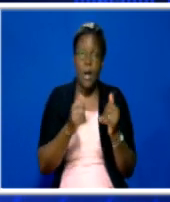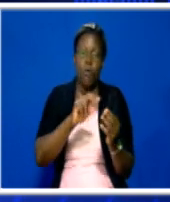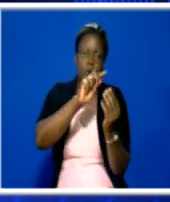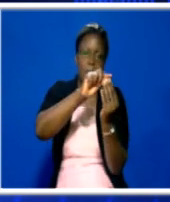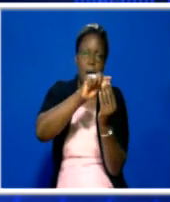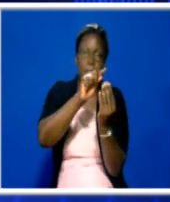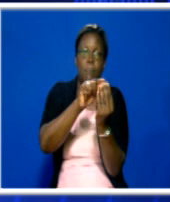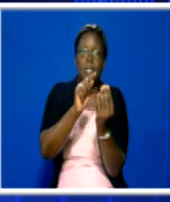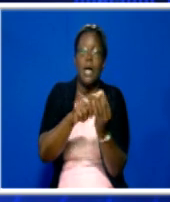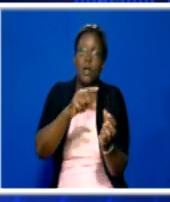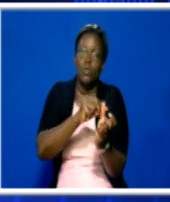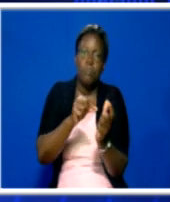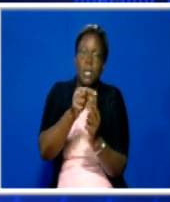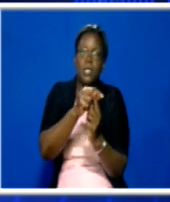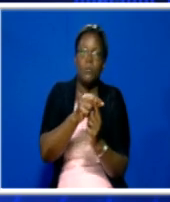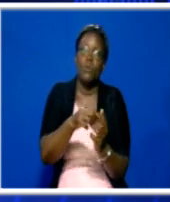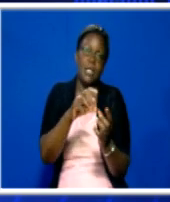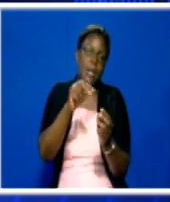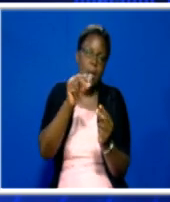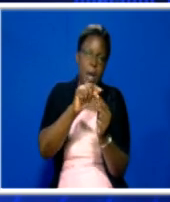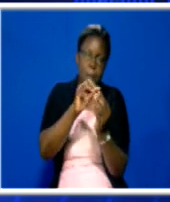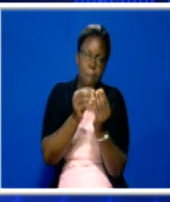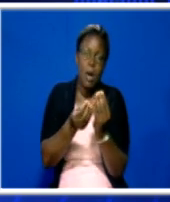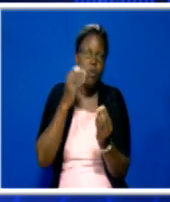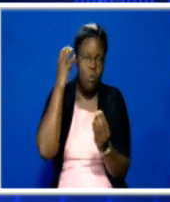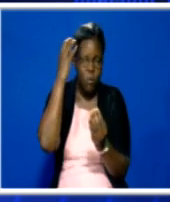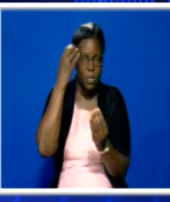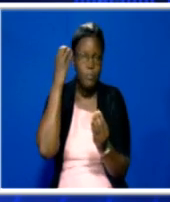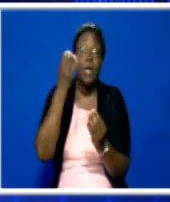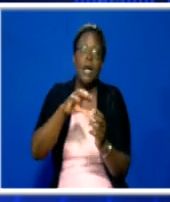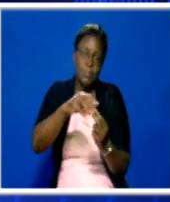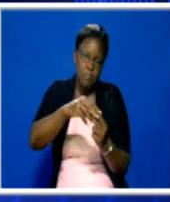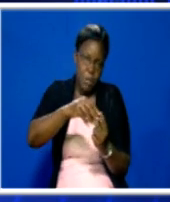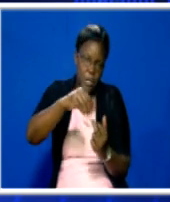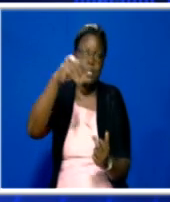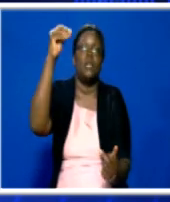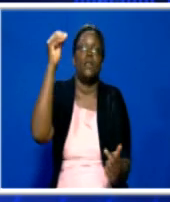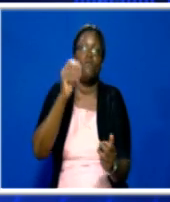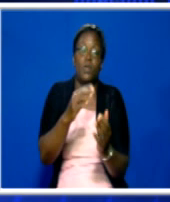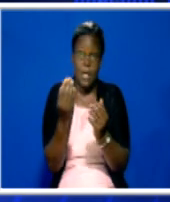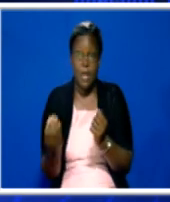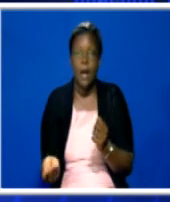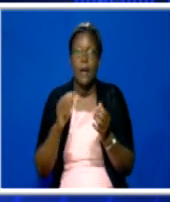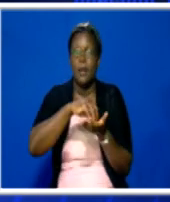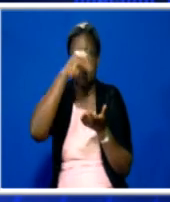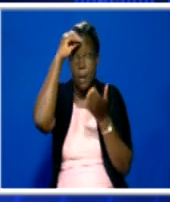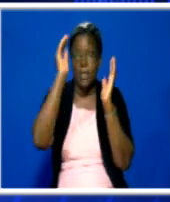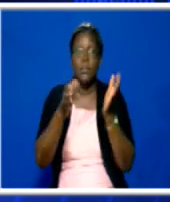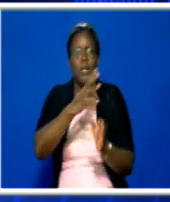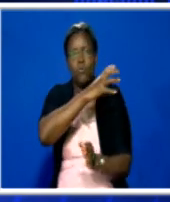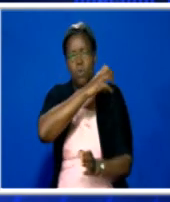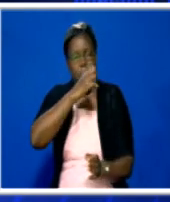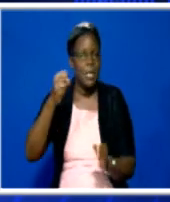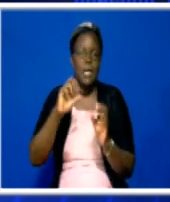and more specifically the number concept. Now I keep saying this, especially for the younger learners, it's vital that they do not miss any